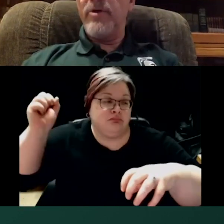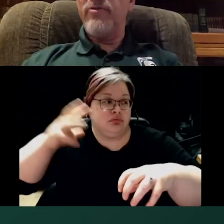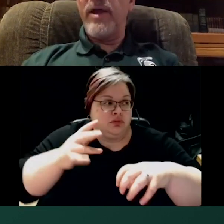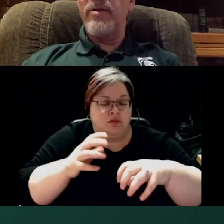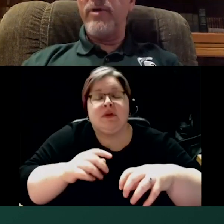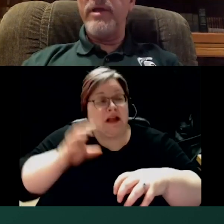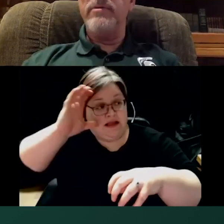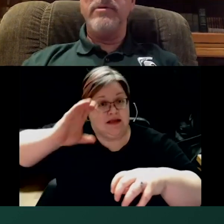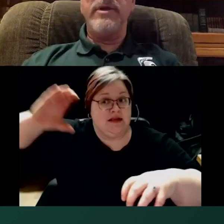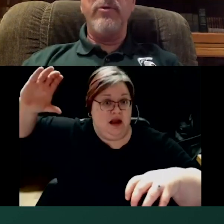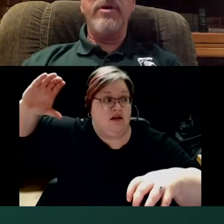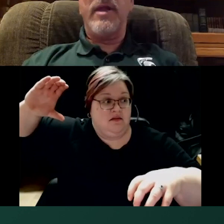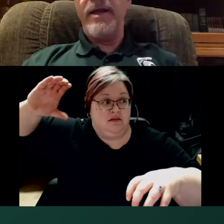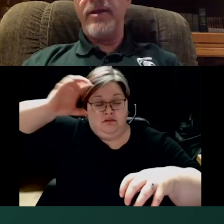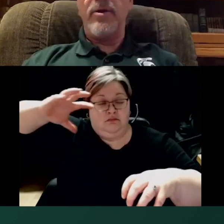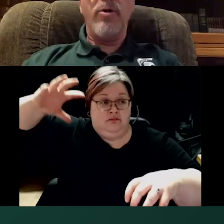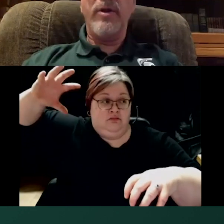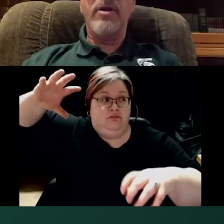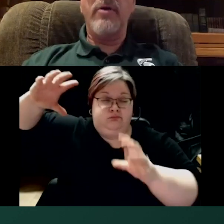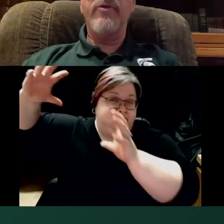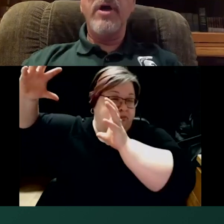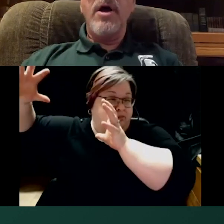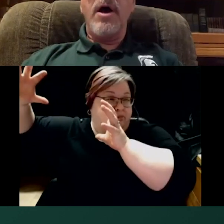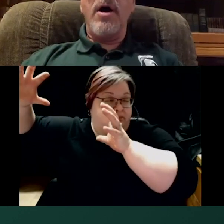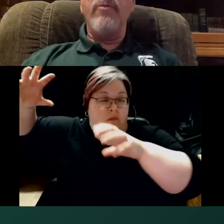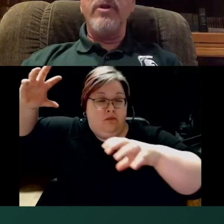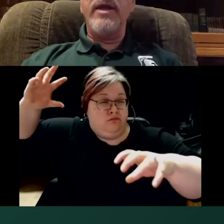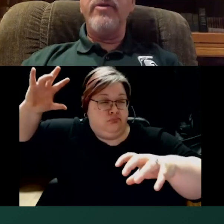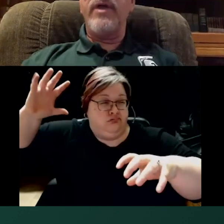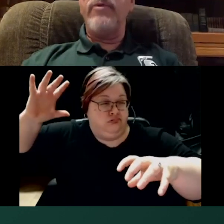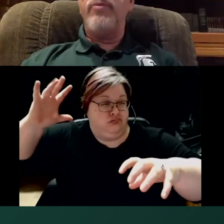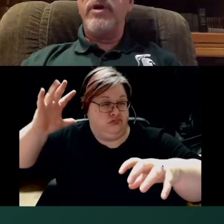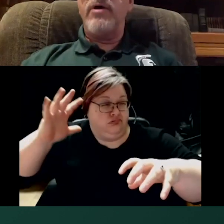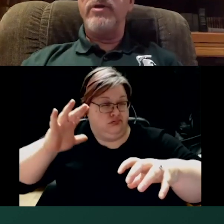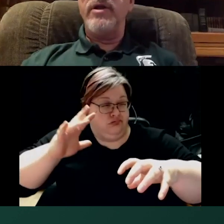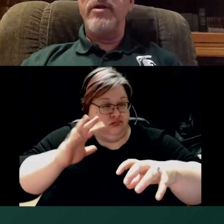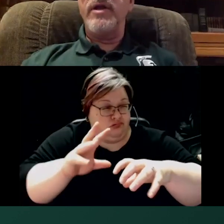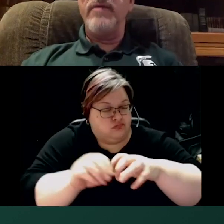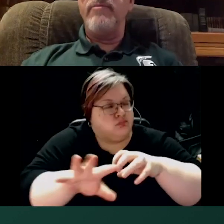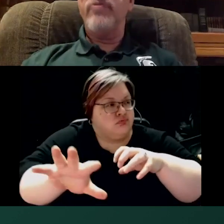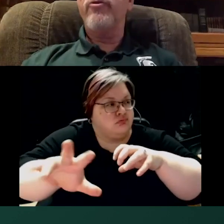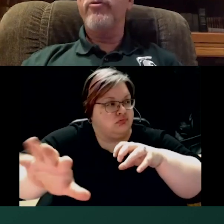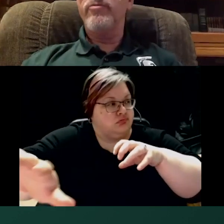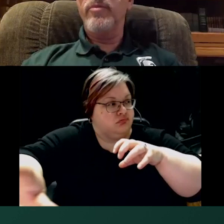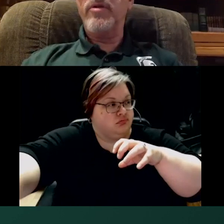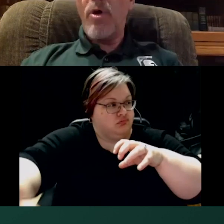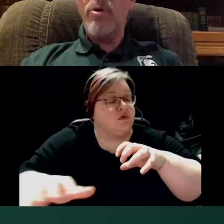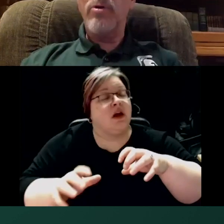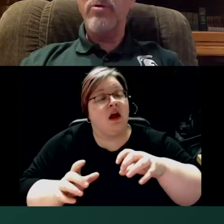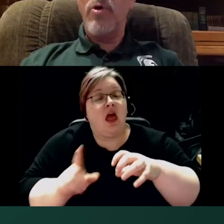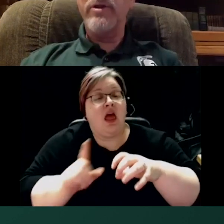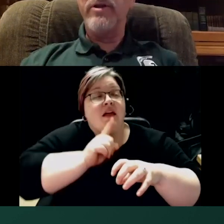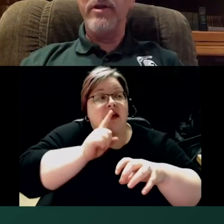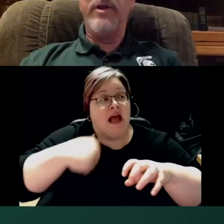As much as we use lights and all this stuff, the light that we put out is a much